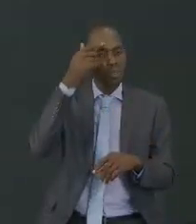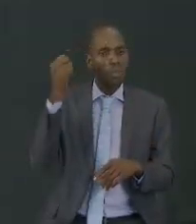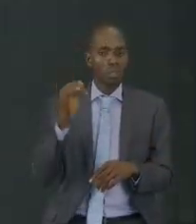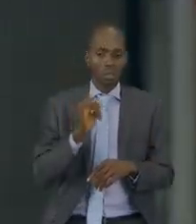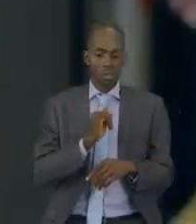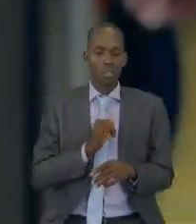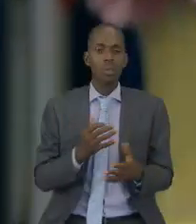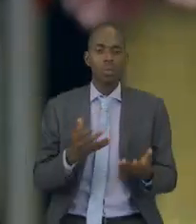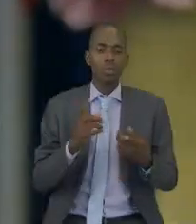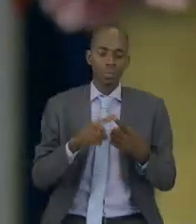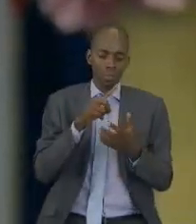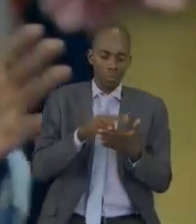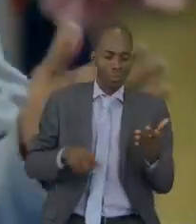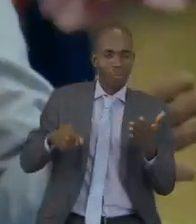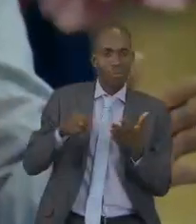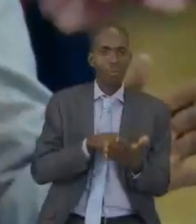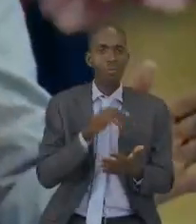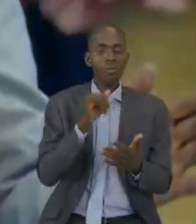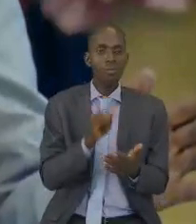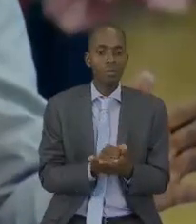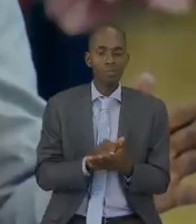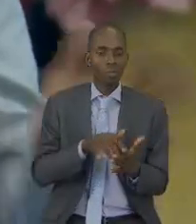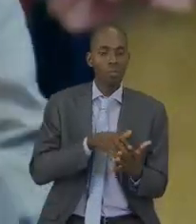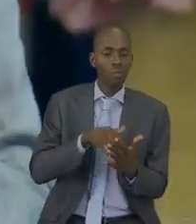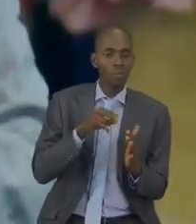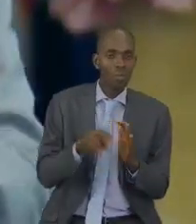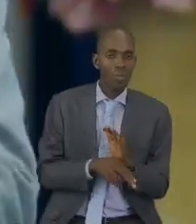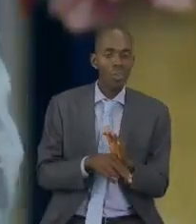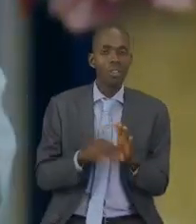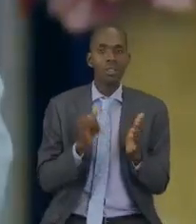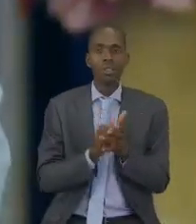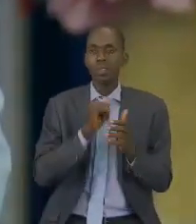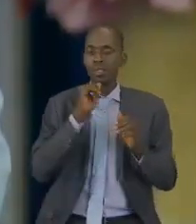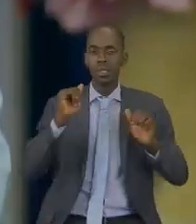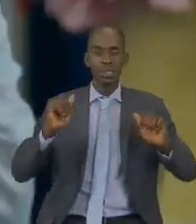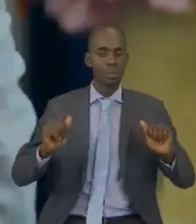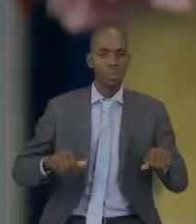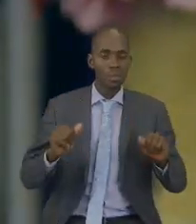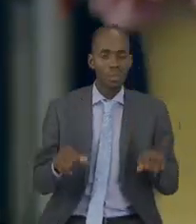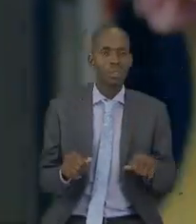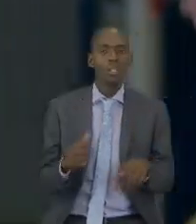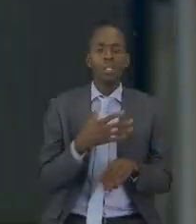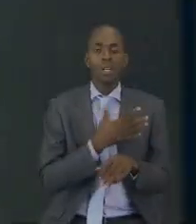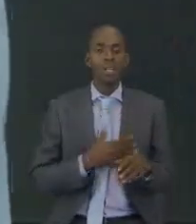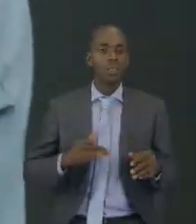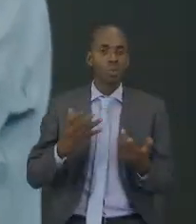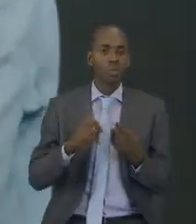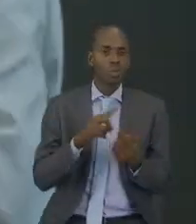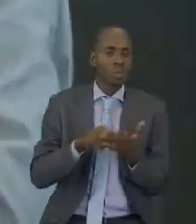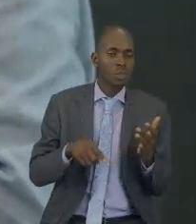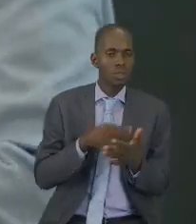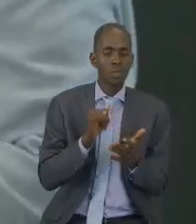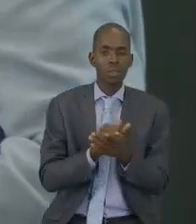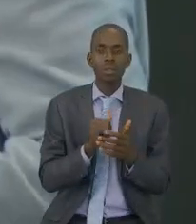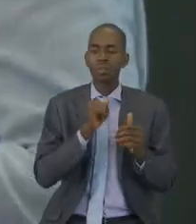to cancel that deficiency, that incompetence, and that